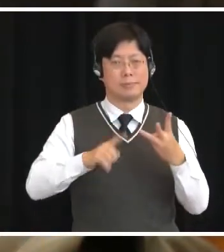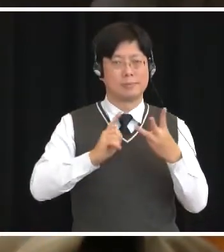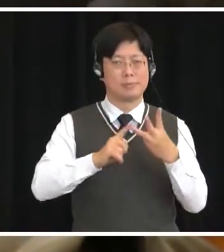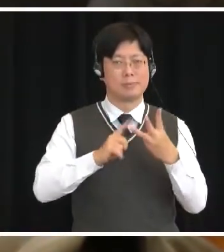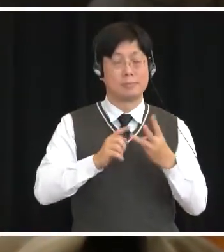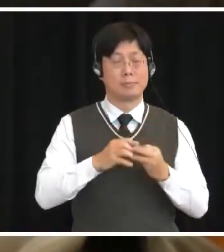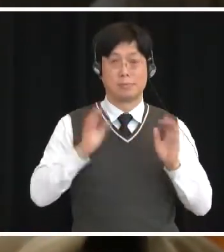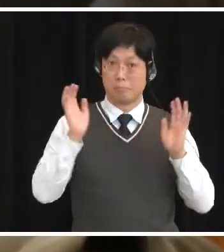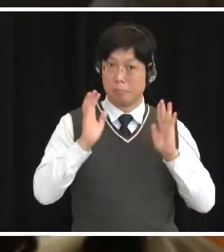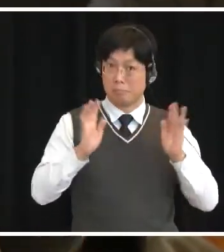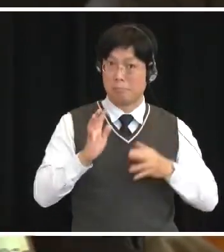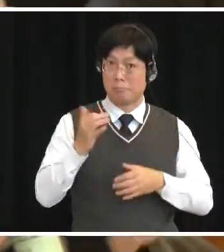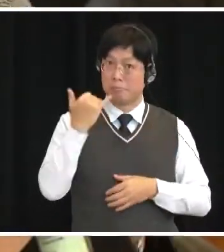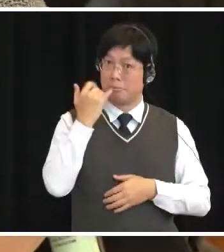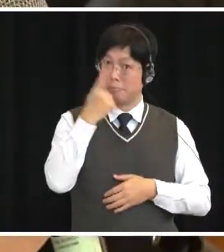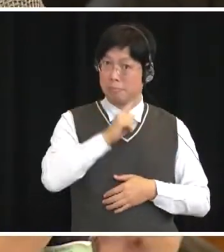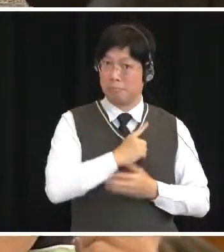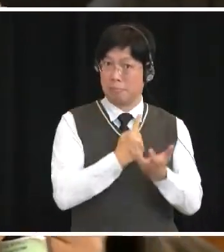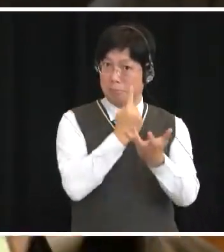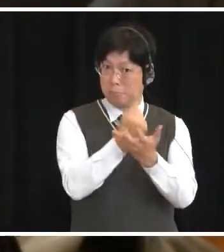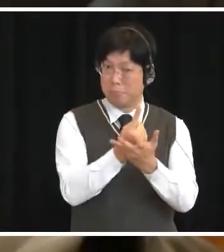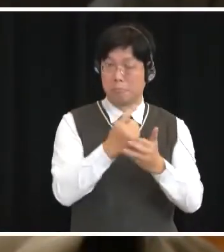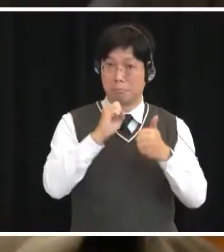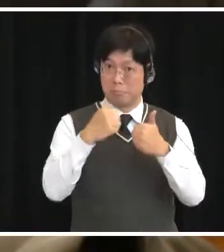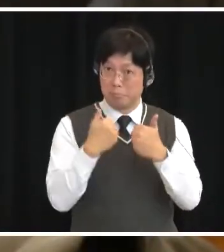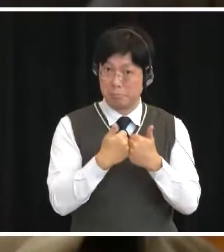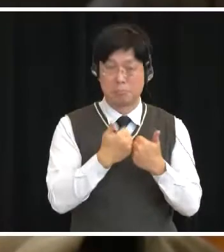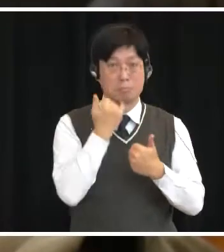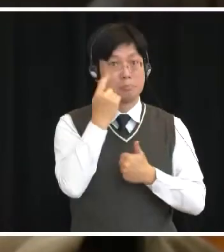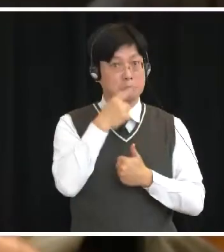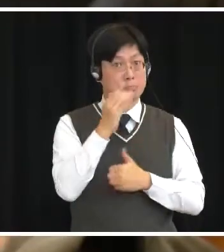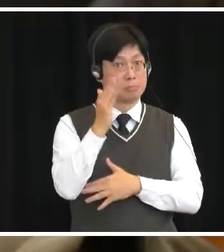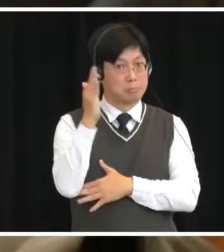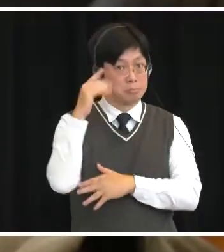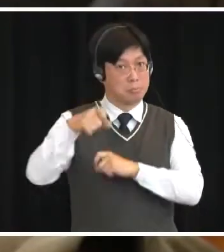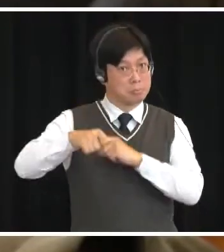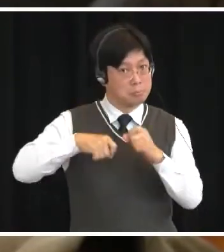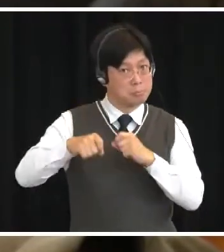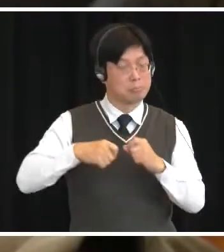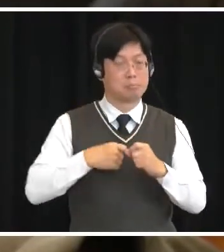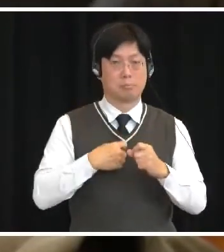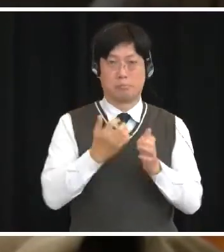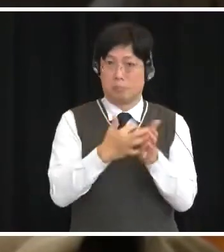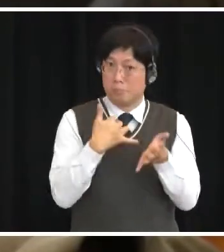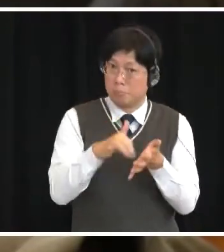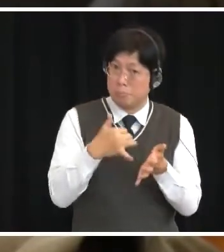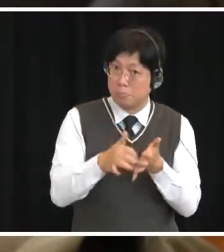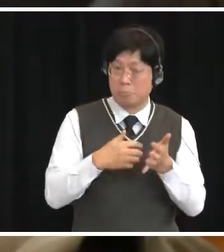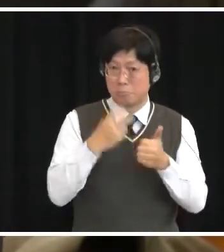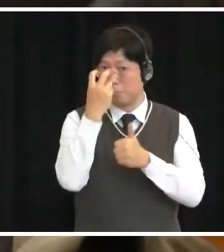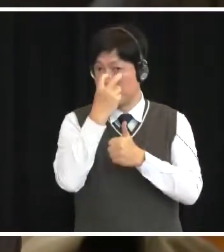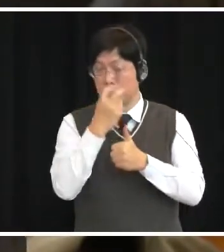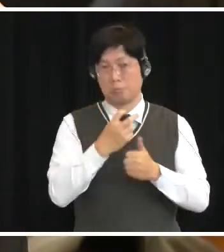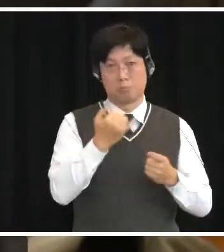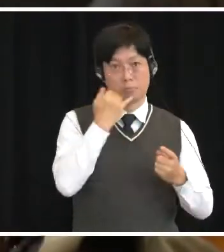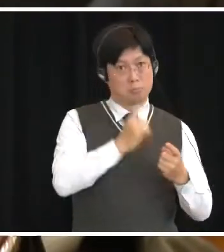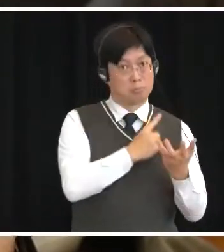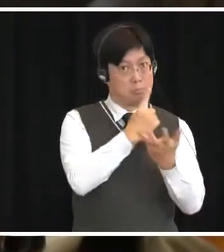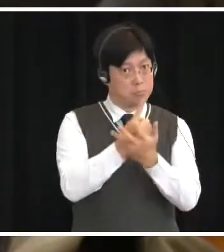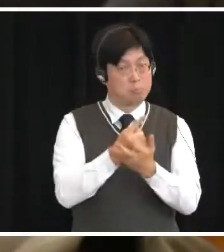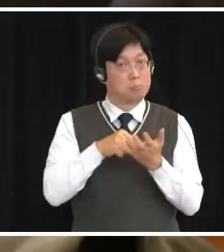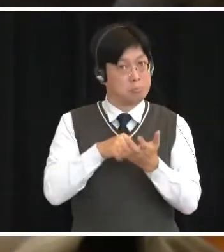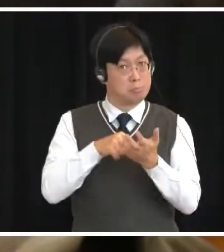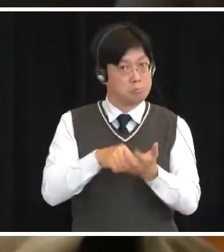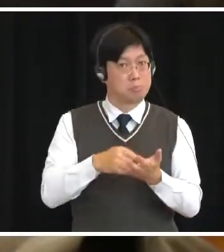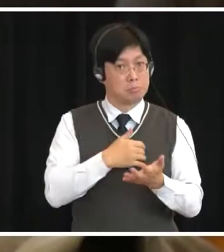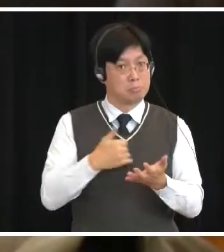they are 18 or 19-year-old. Another question is, can children take part in